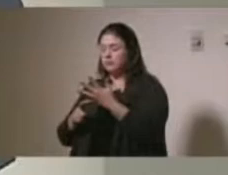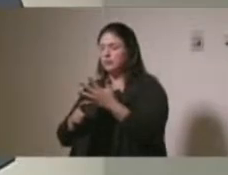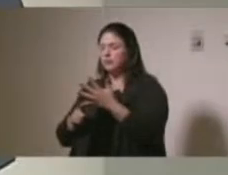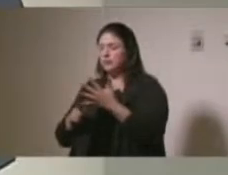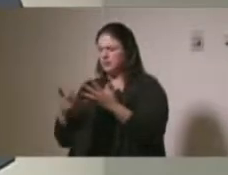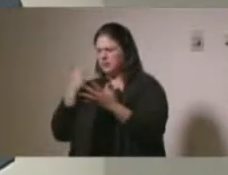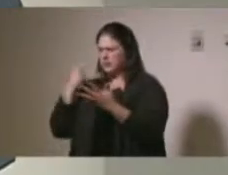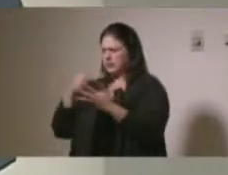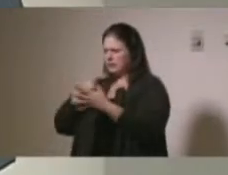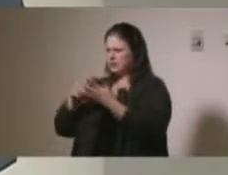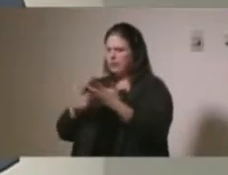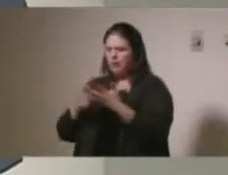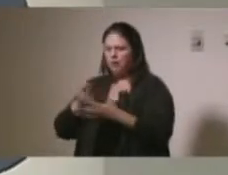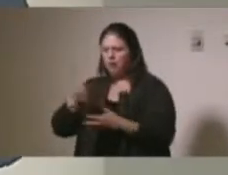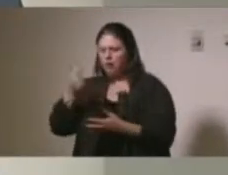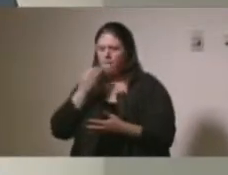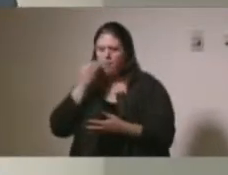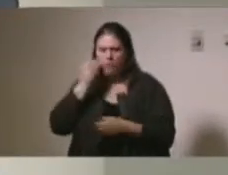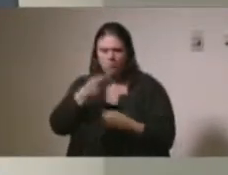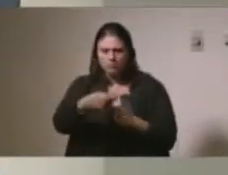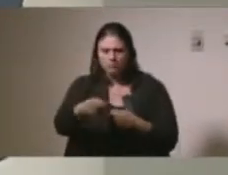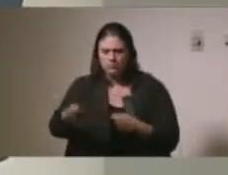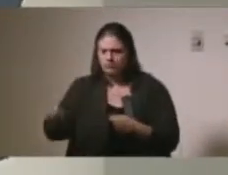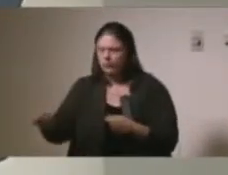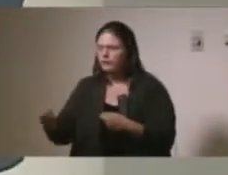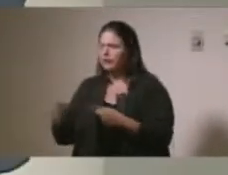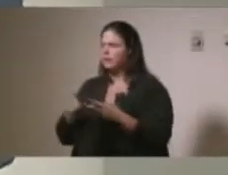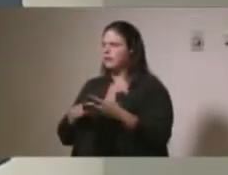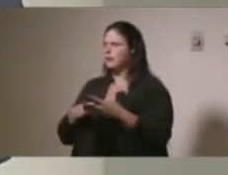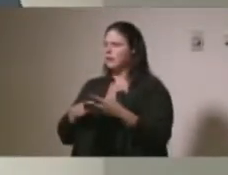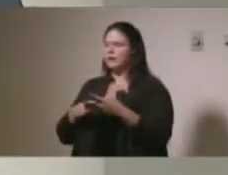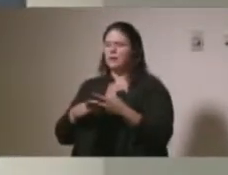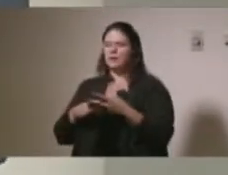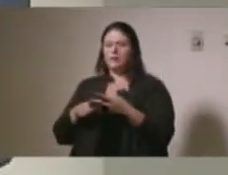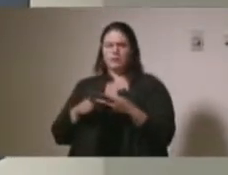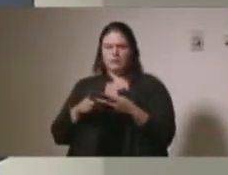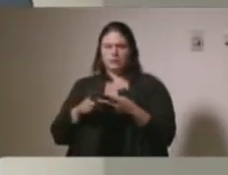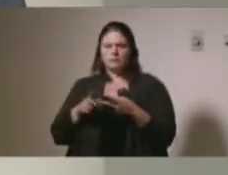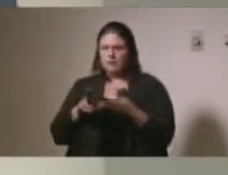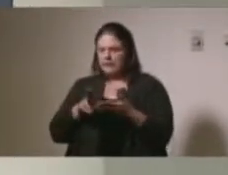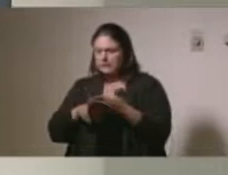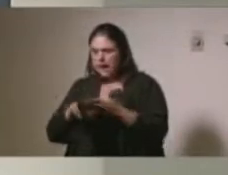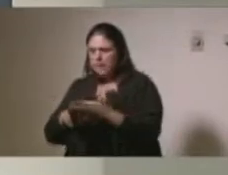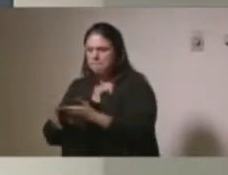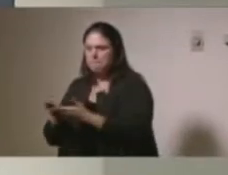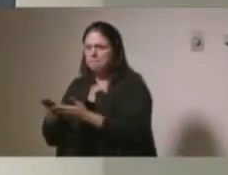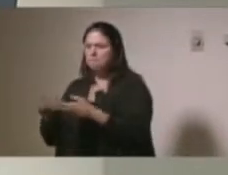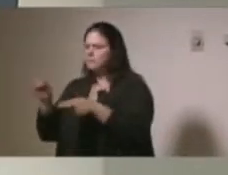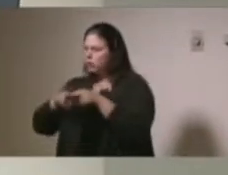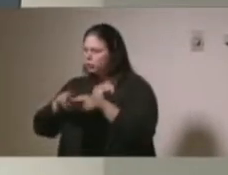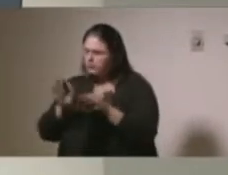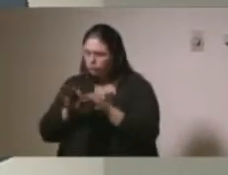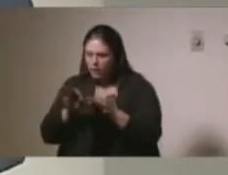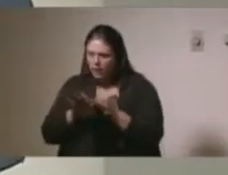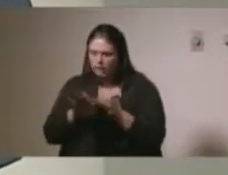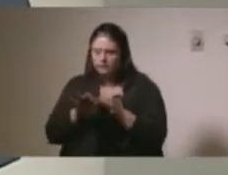delivery. We have to increase the price of stamp in